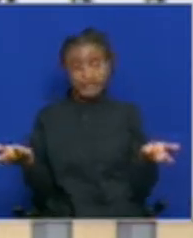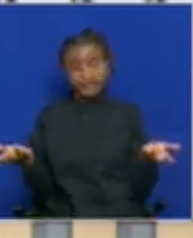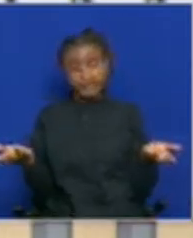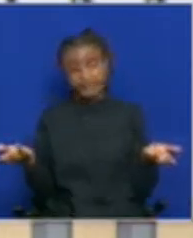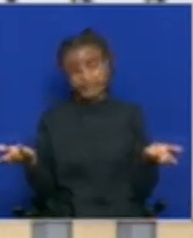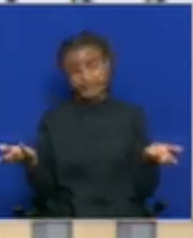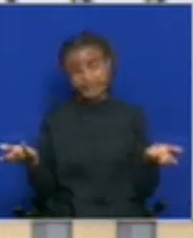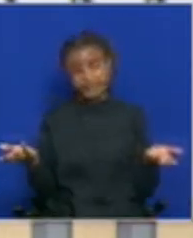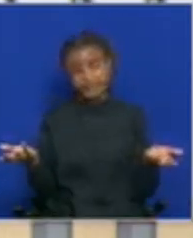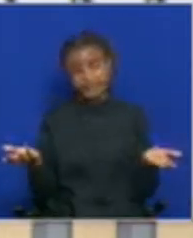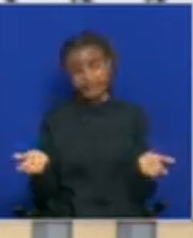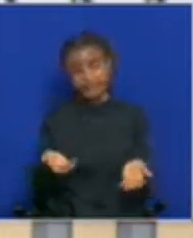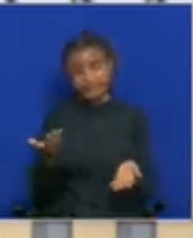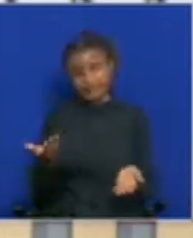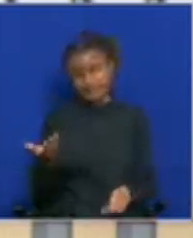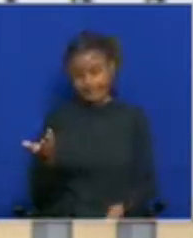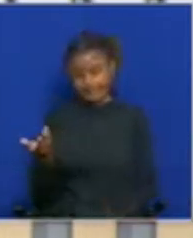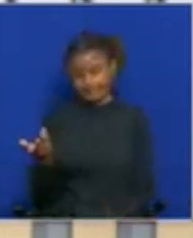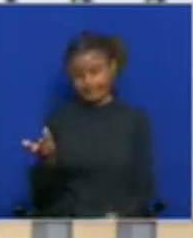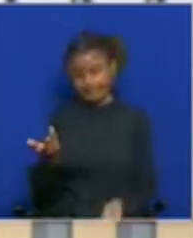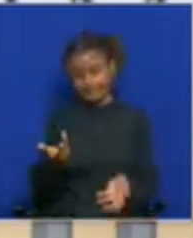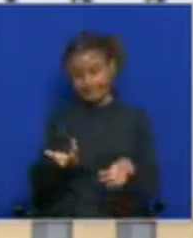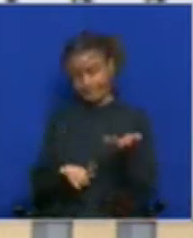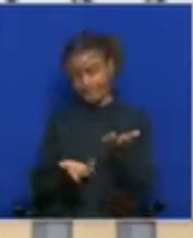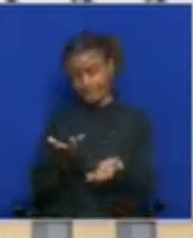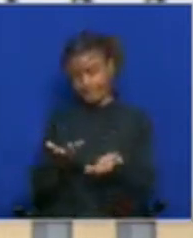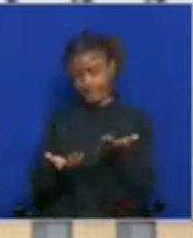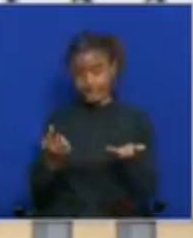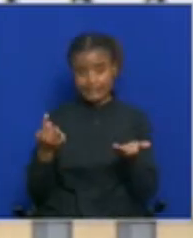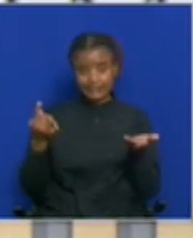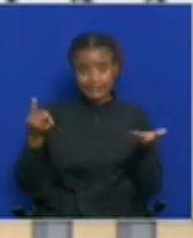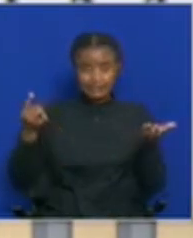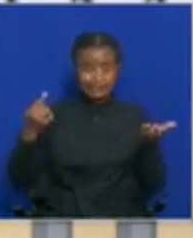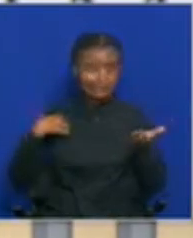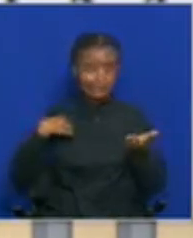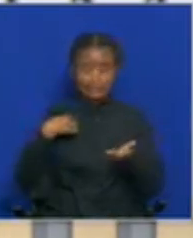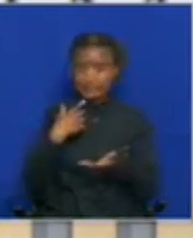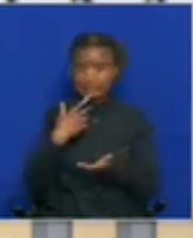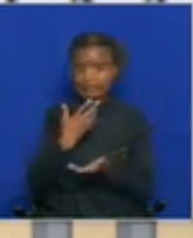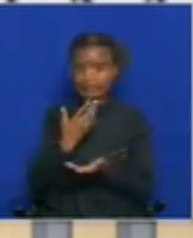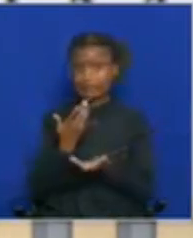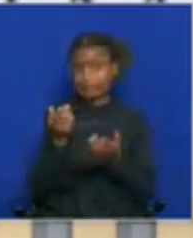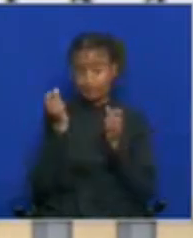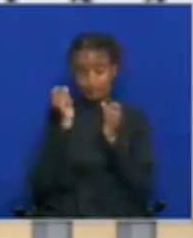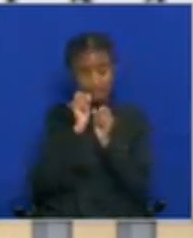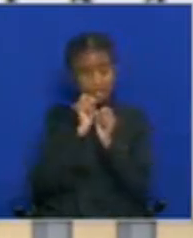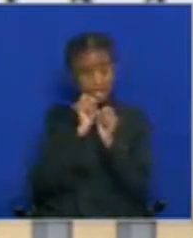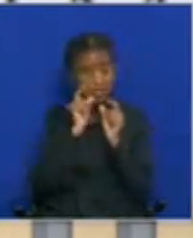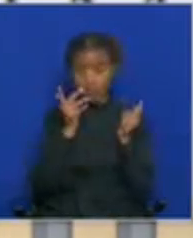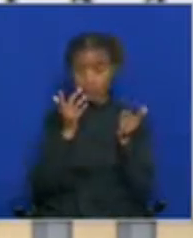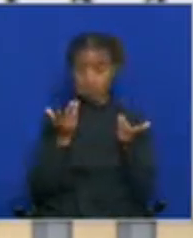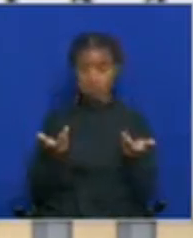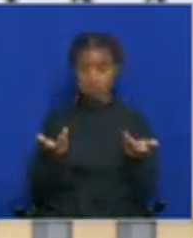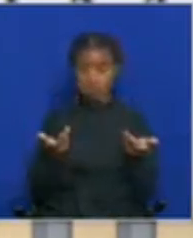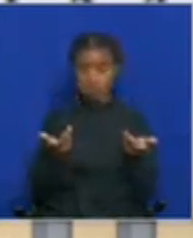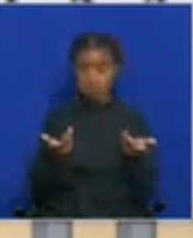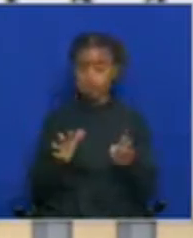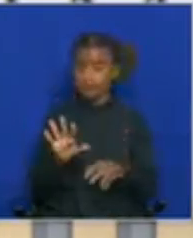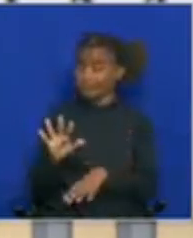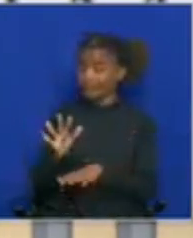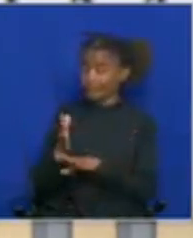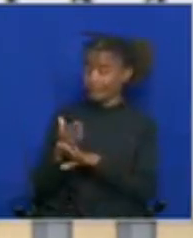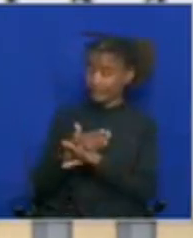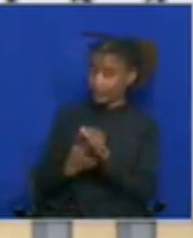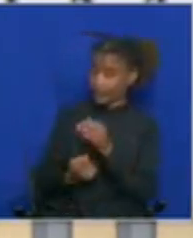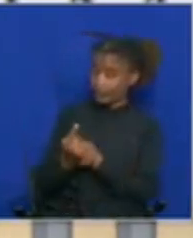Can I maybe just indicate that I'm not aware of? You have never had that experience where you're involved in a No. matter